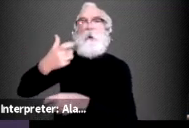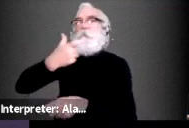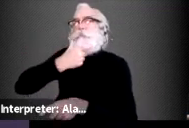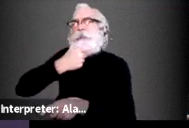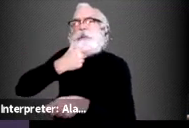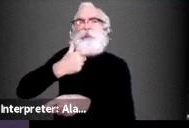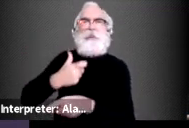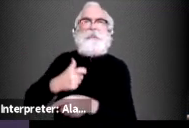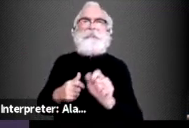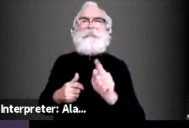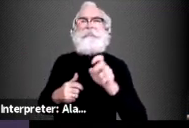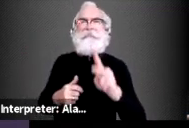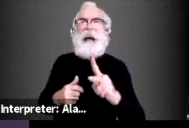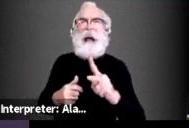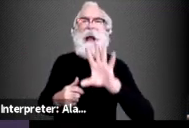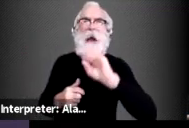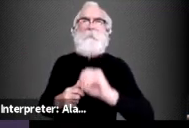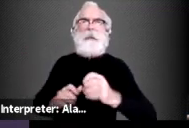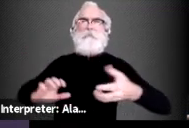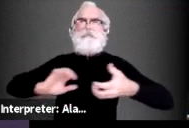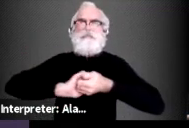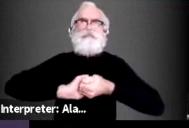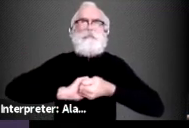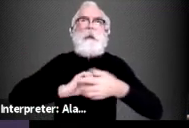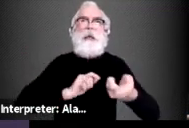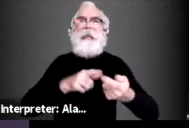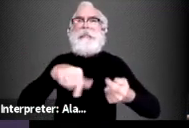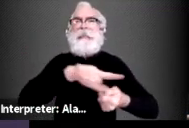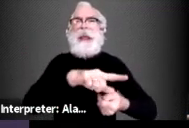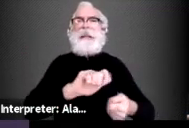to consolidate and reduce the cost of the national debt.